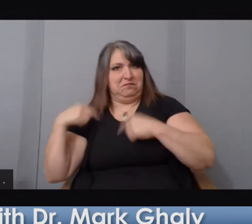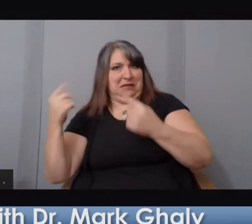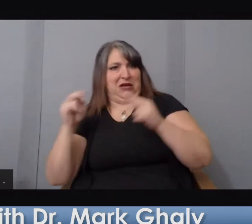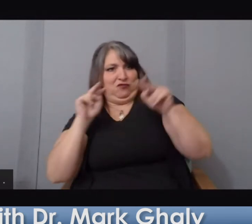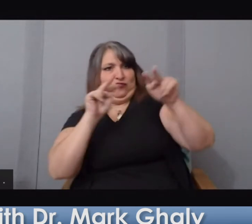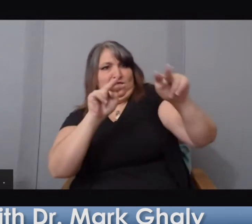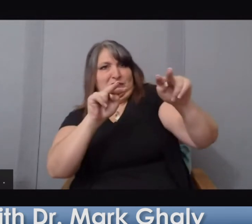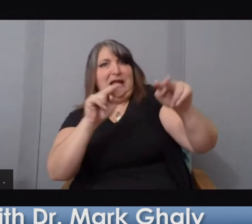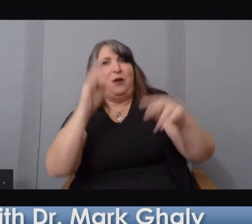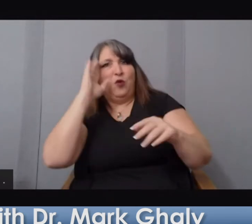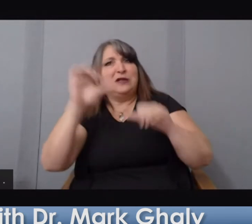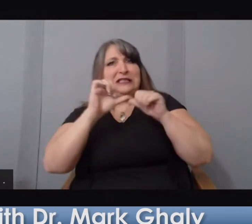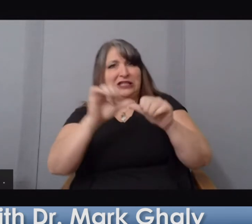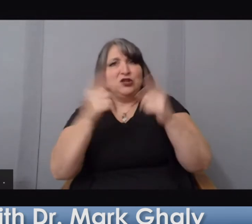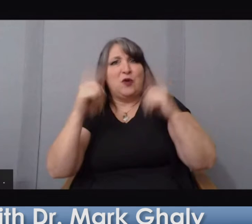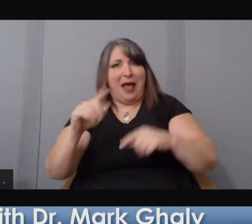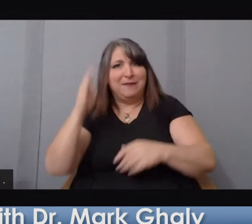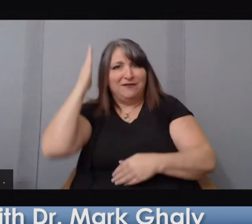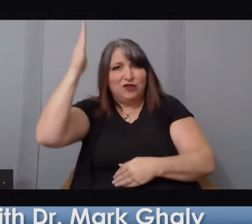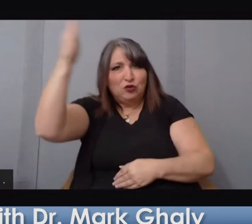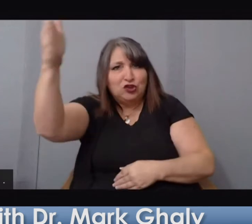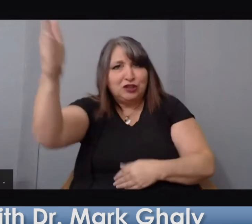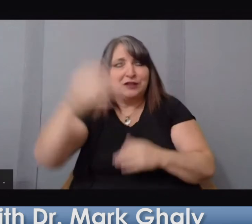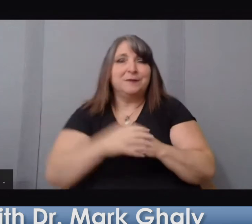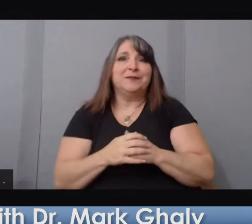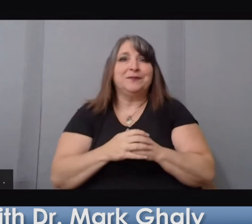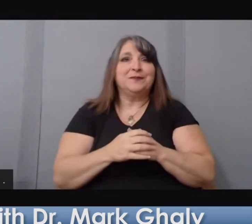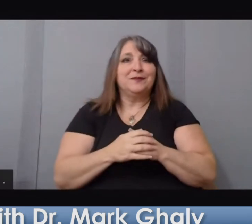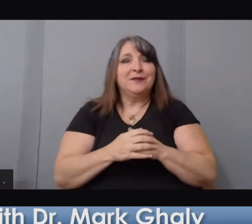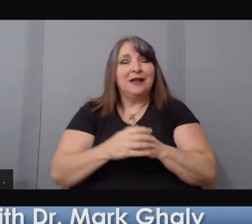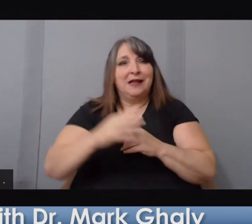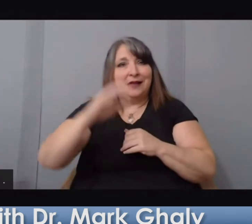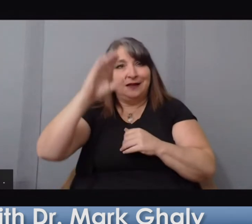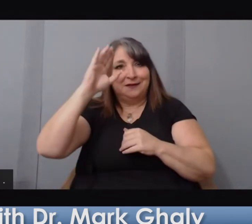future. Anna Ibarra, Cal Matters.